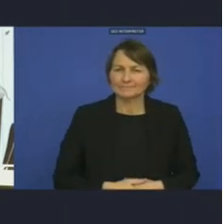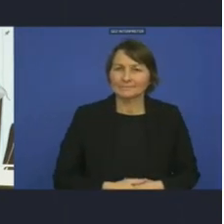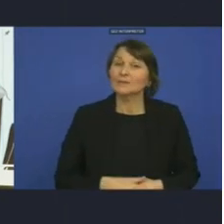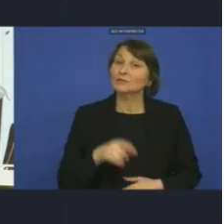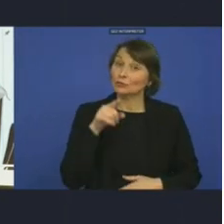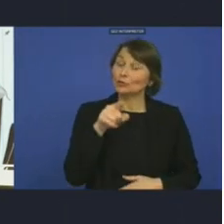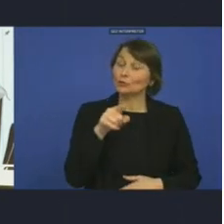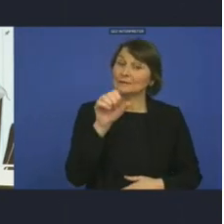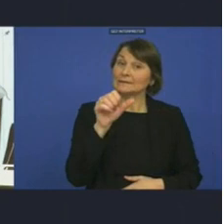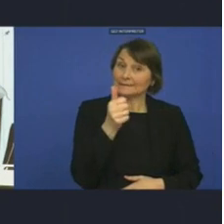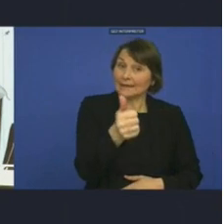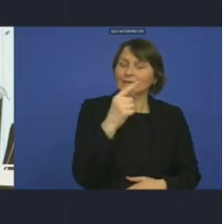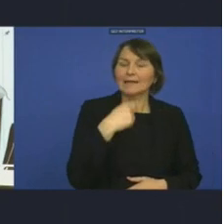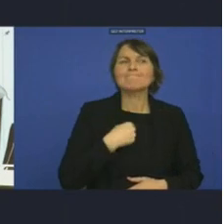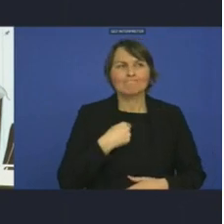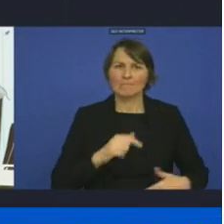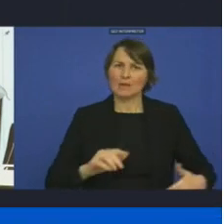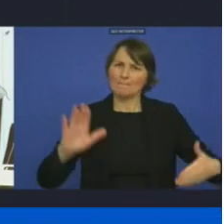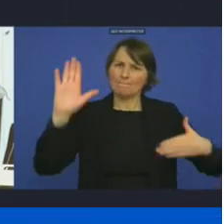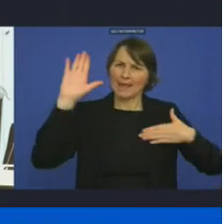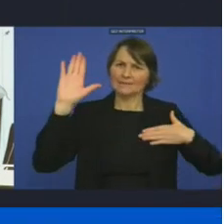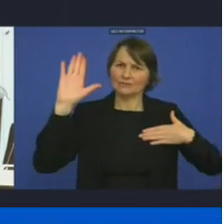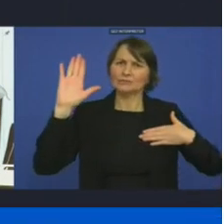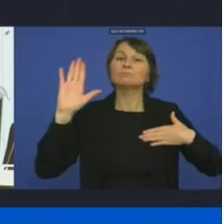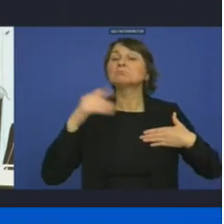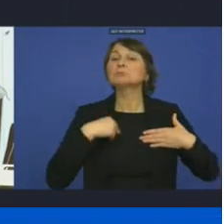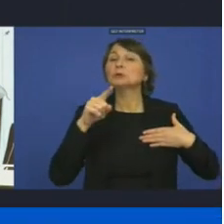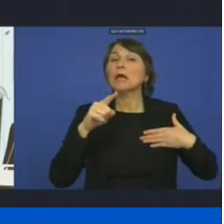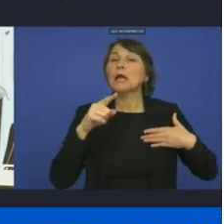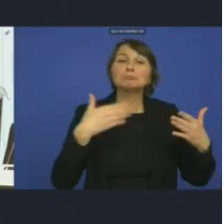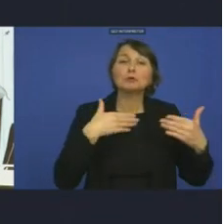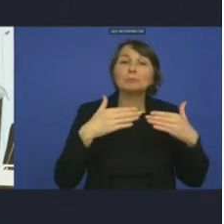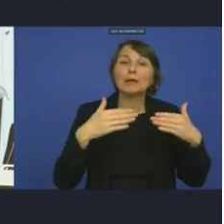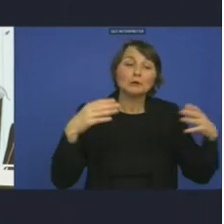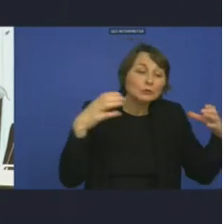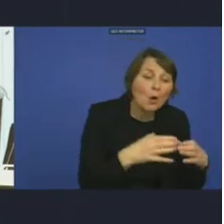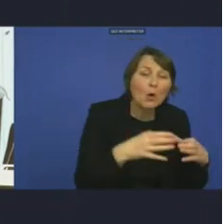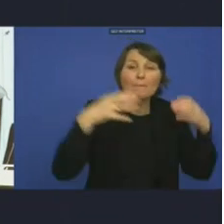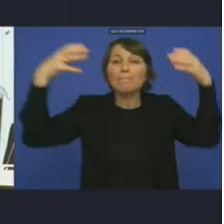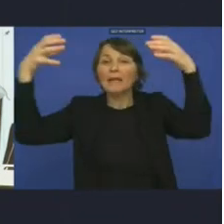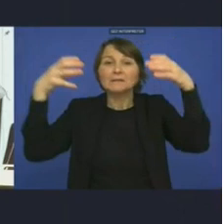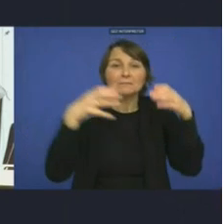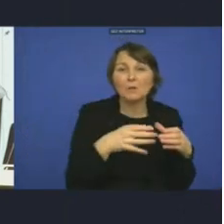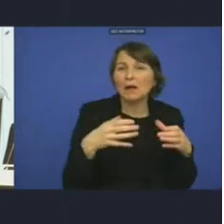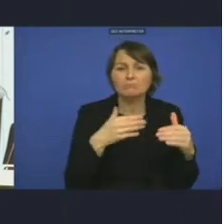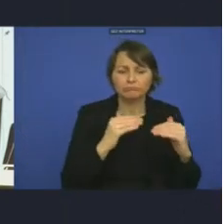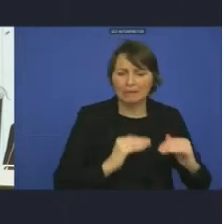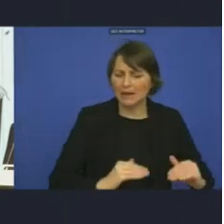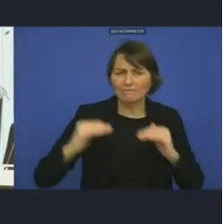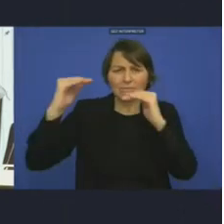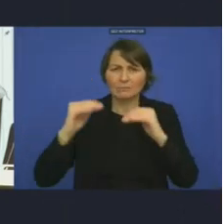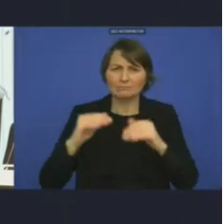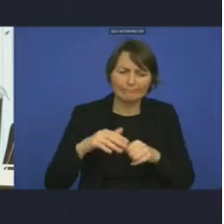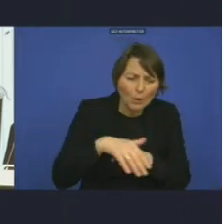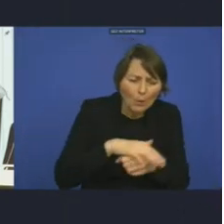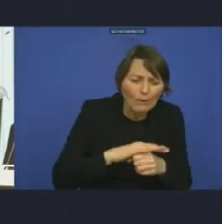to a small sport club, as the European wide level. Everything counts. We